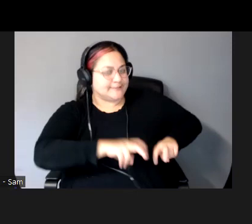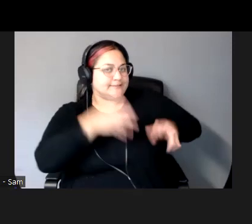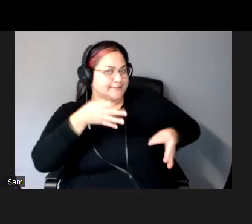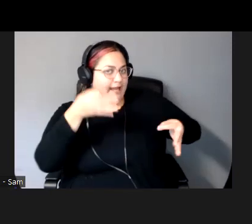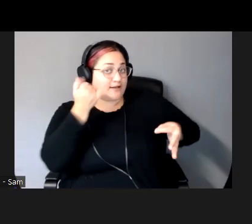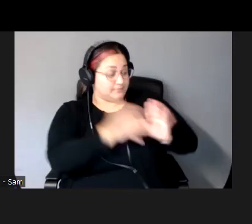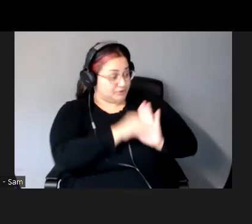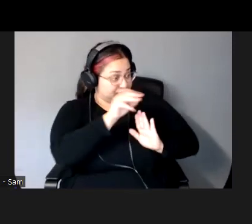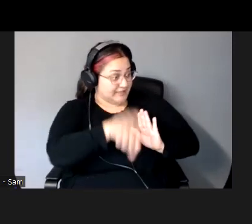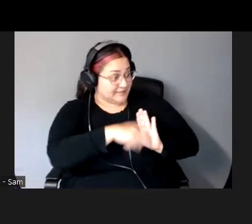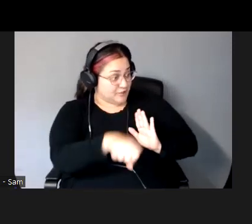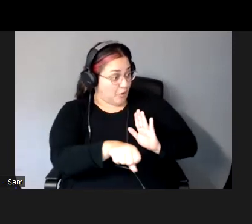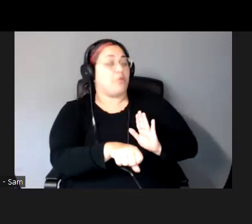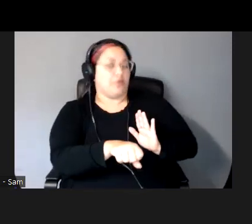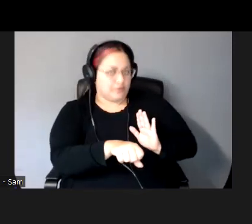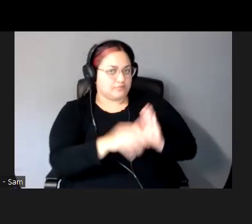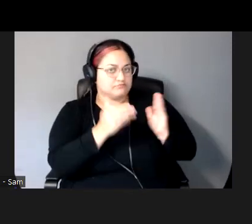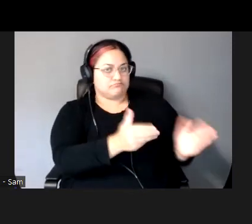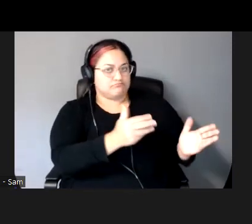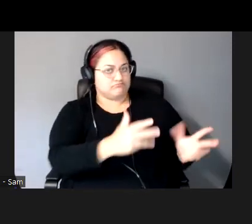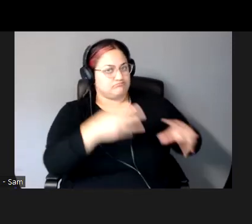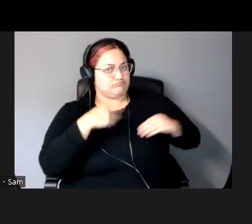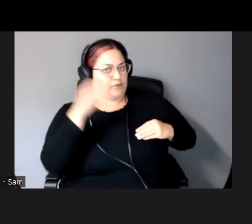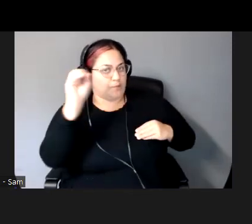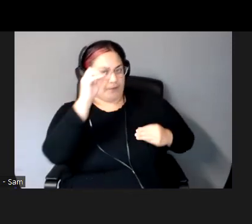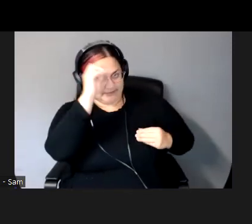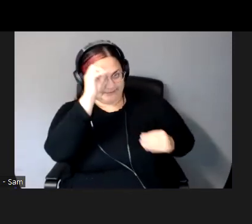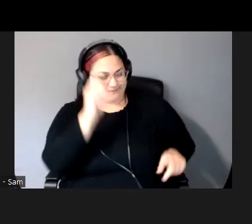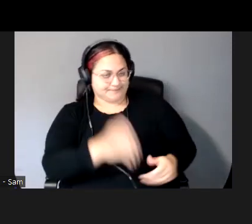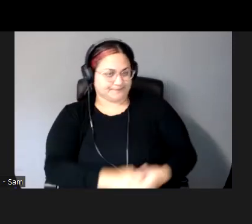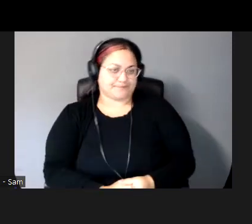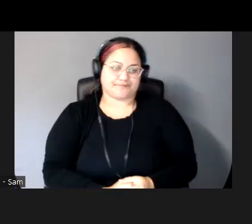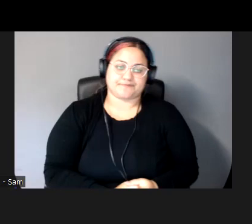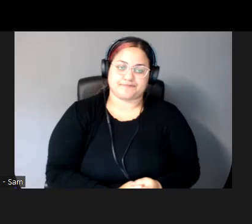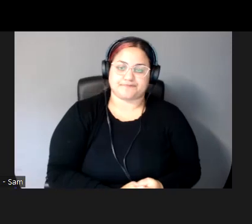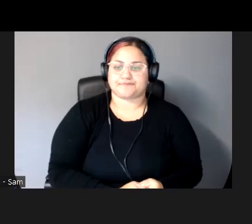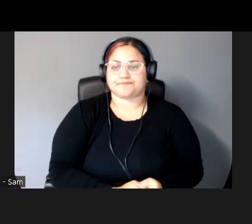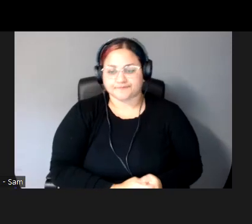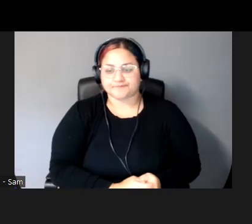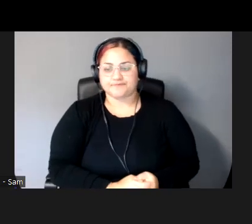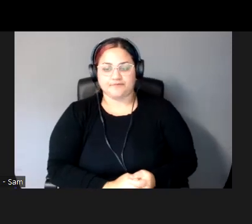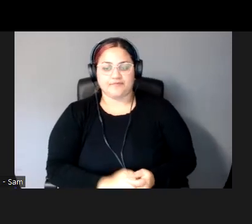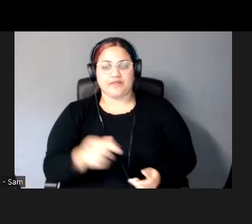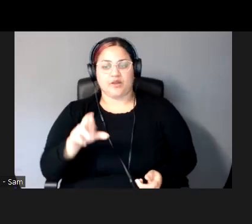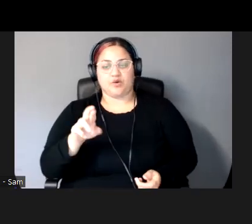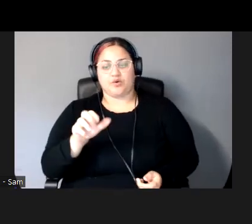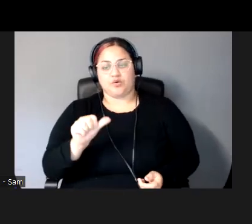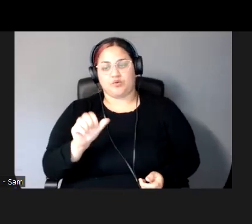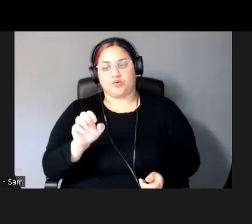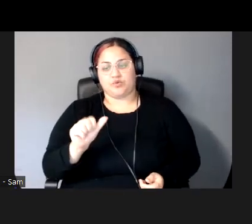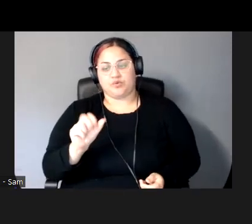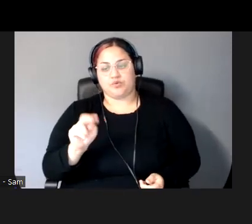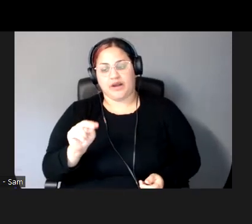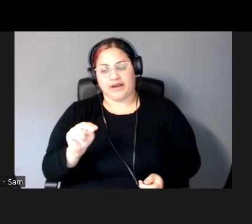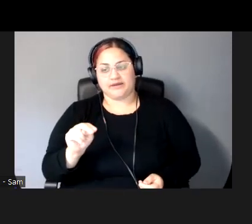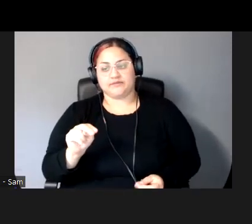There's a kind of a comment question. It has been my experience with the courts that the legal decisions only speak from the old British